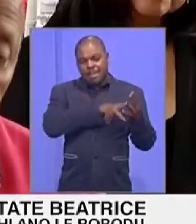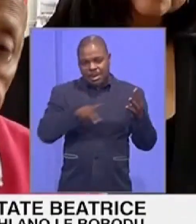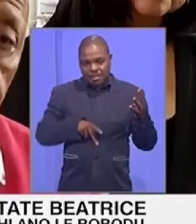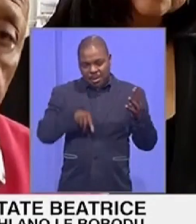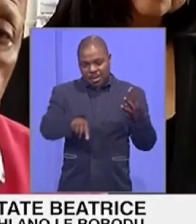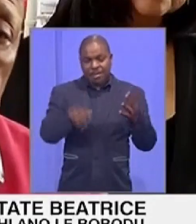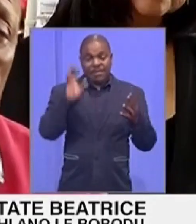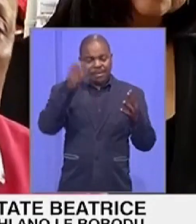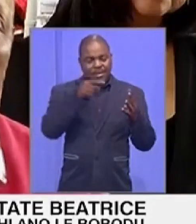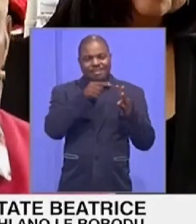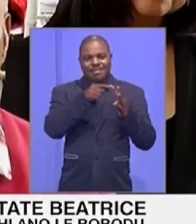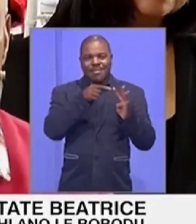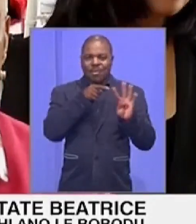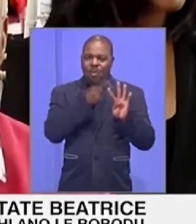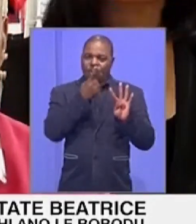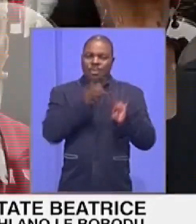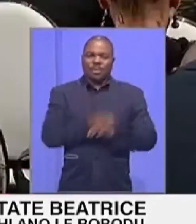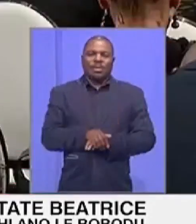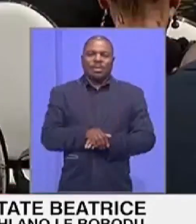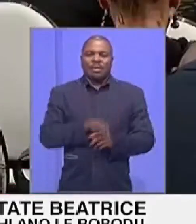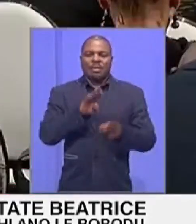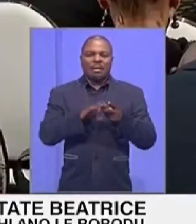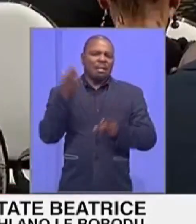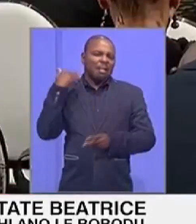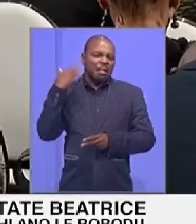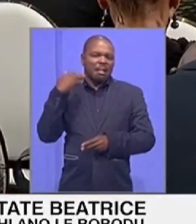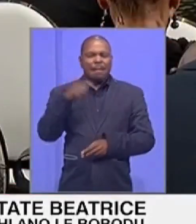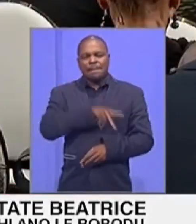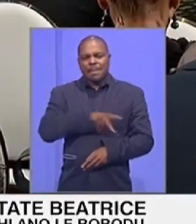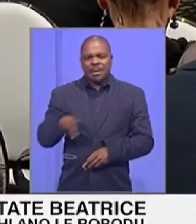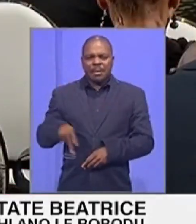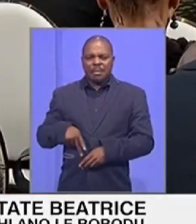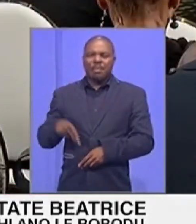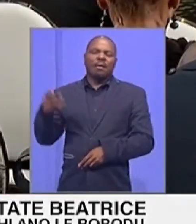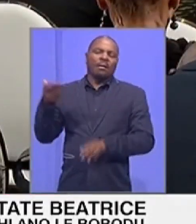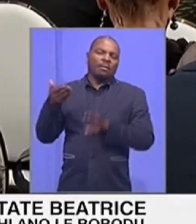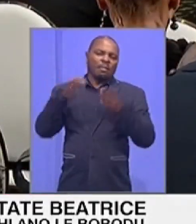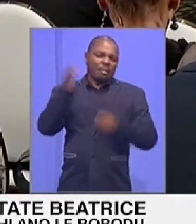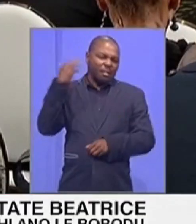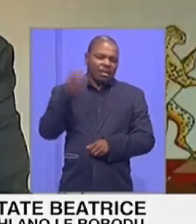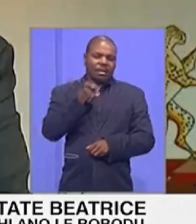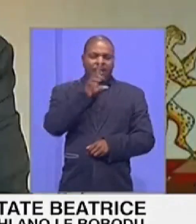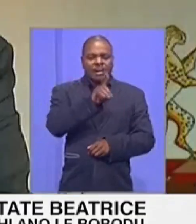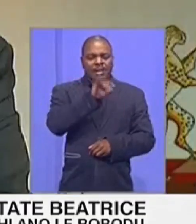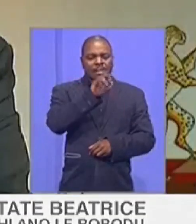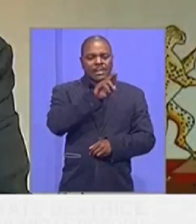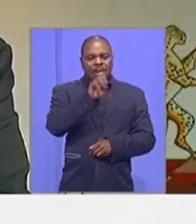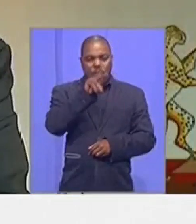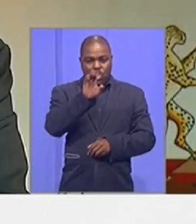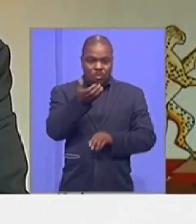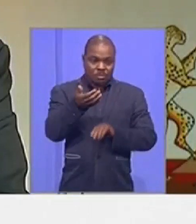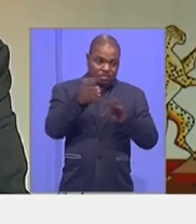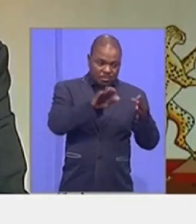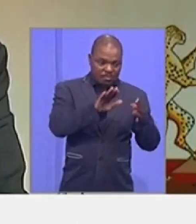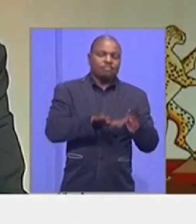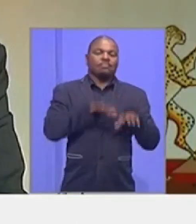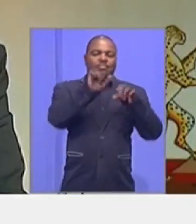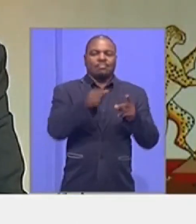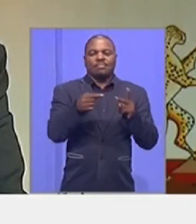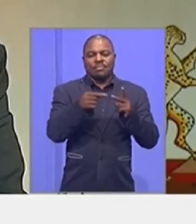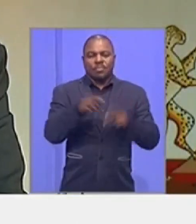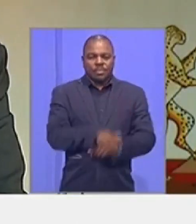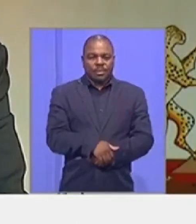Free State. O ile a kena dieteng tsa mofu tonakgolo ya mehleng Winky Lereko. In the spirit of emulation of